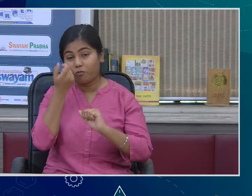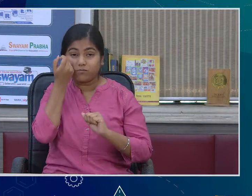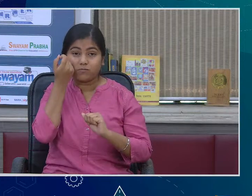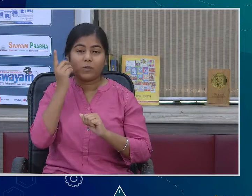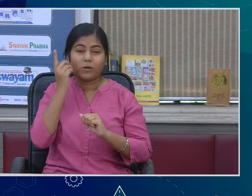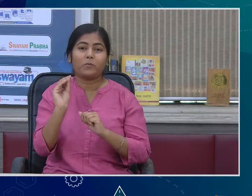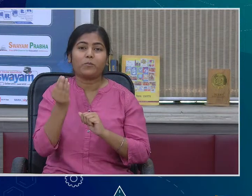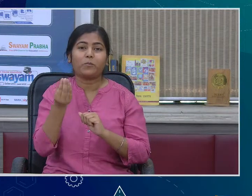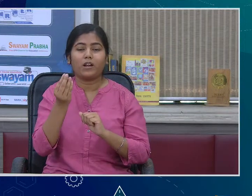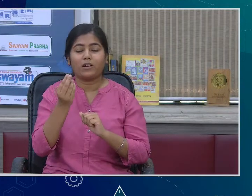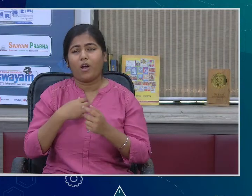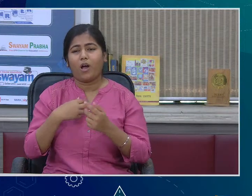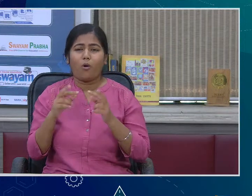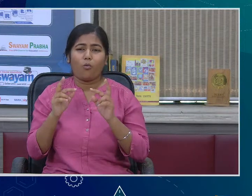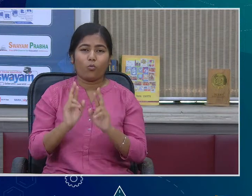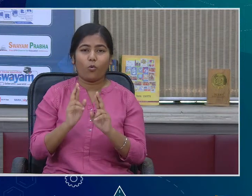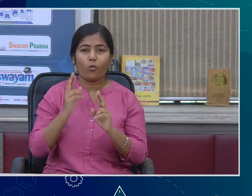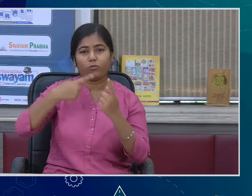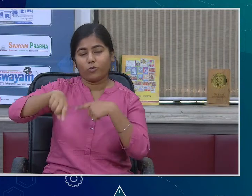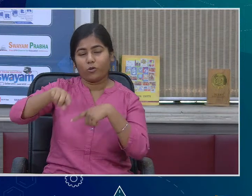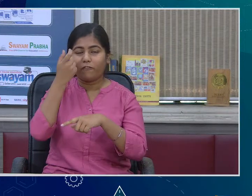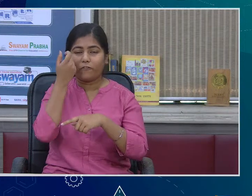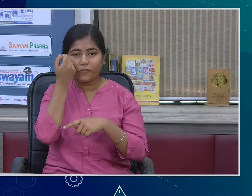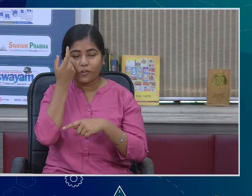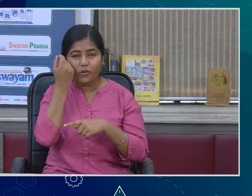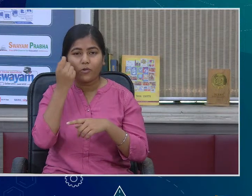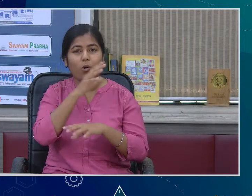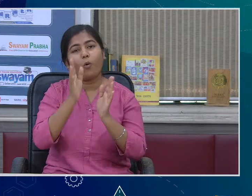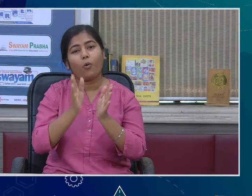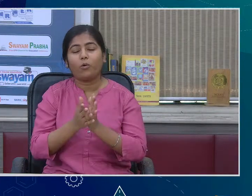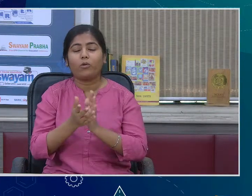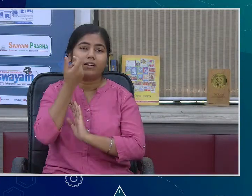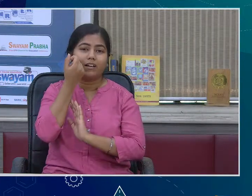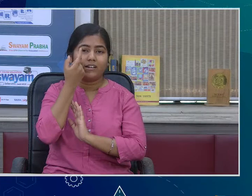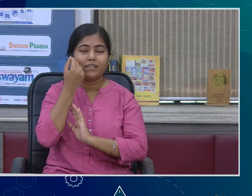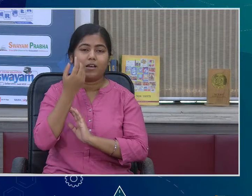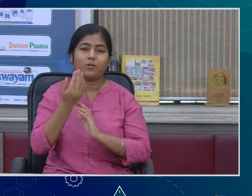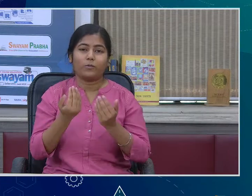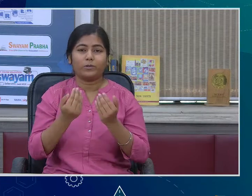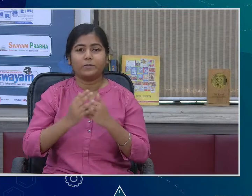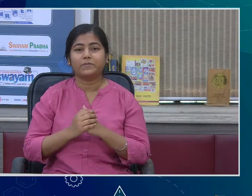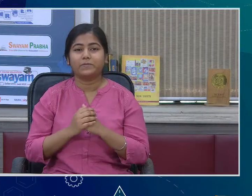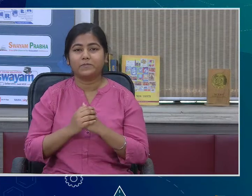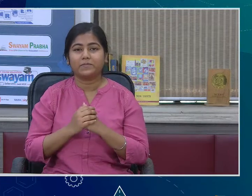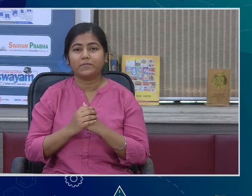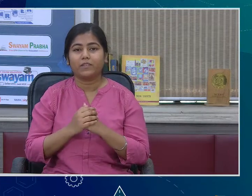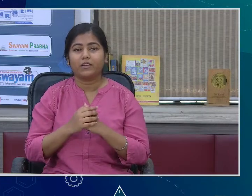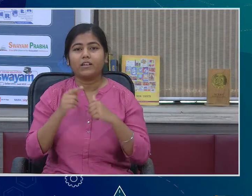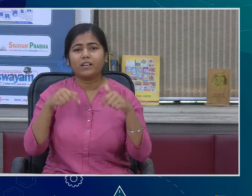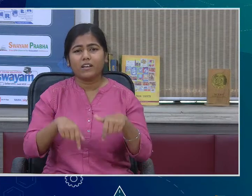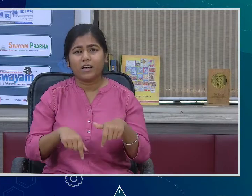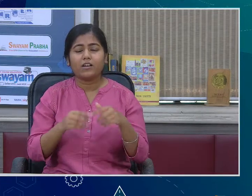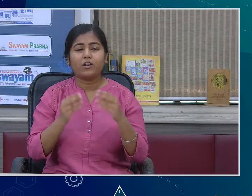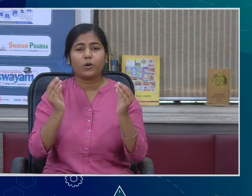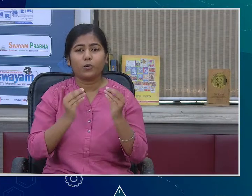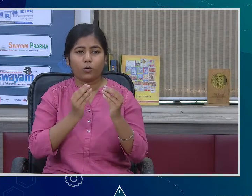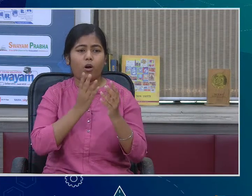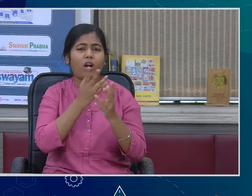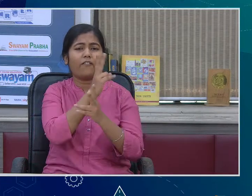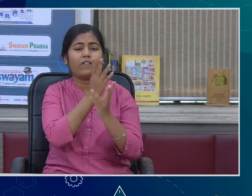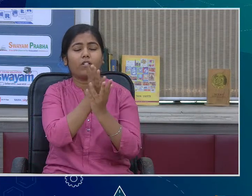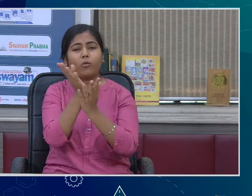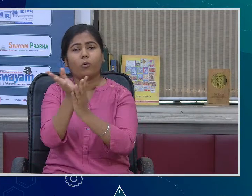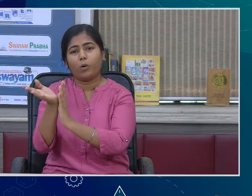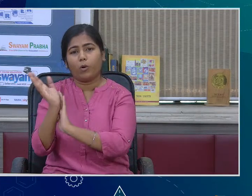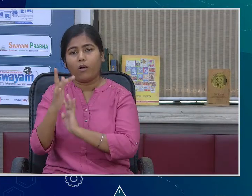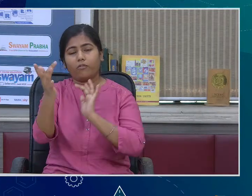understanding. So I hope you'll understand each and everything in this discussion. And there are certain more mediums through which you can